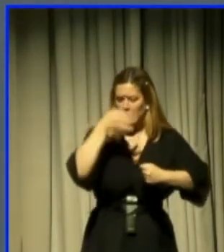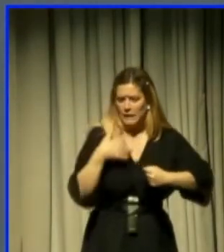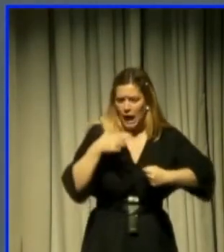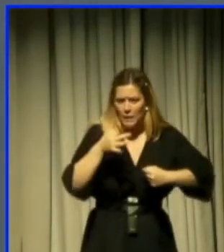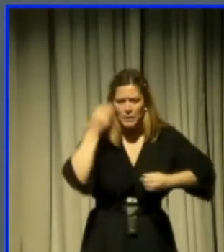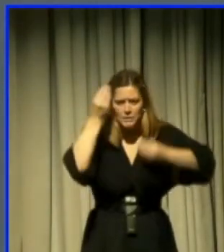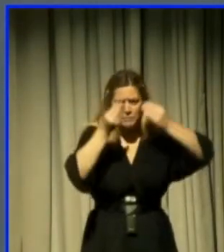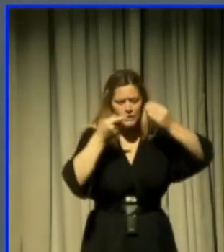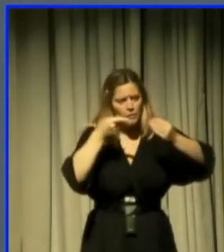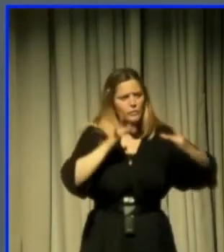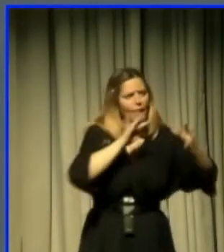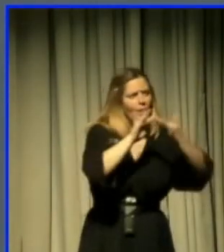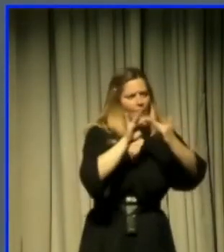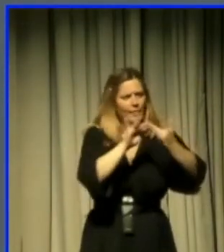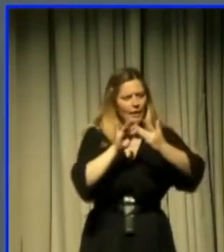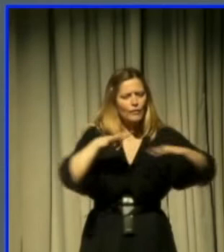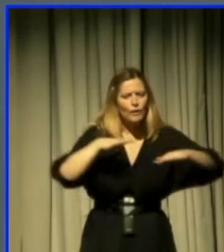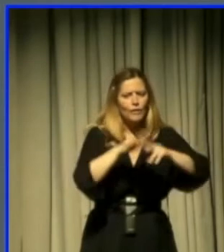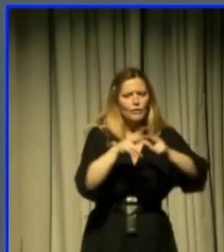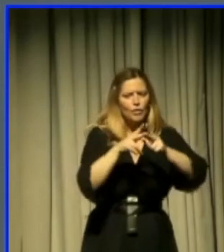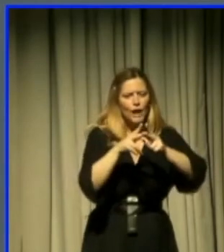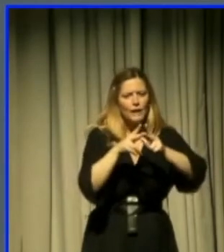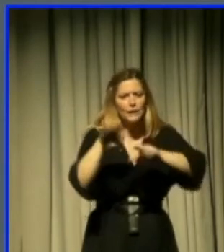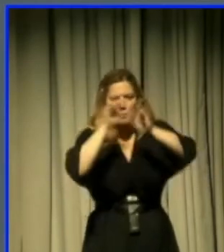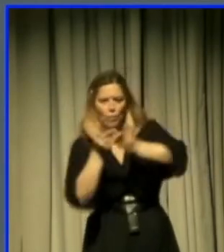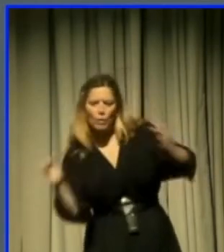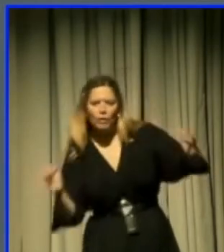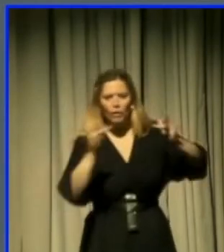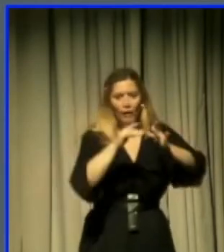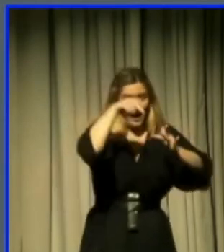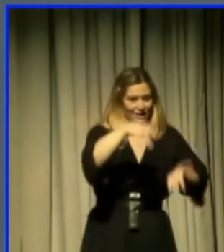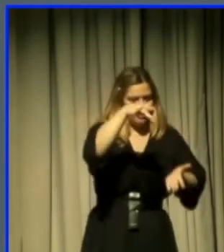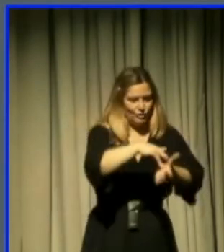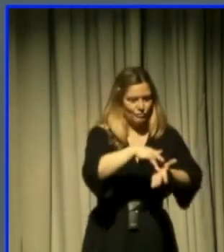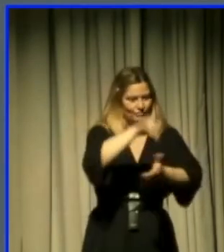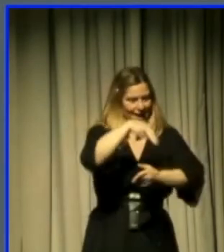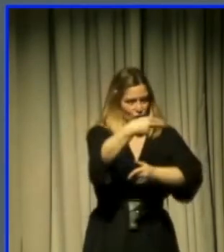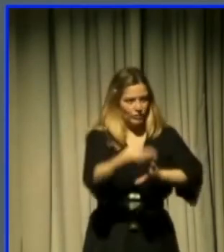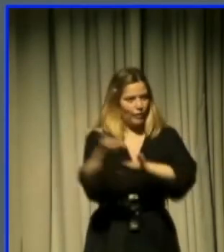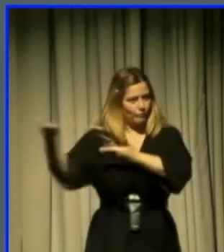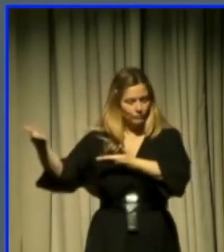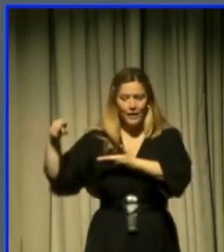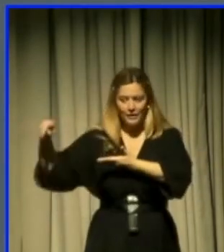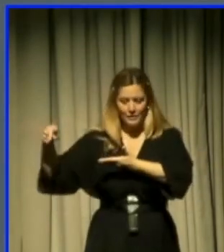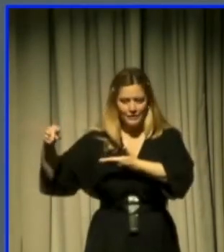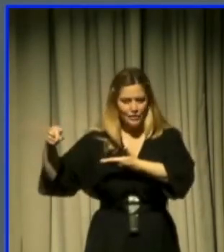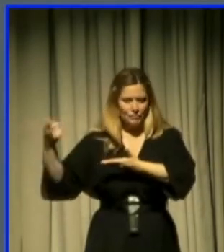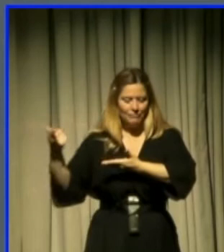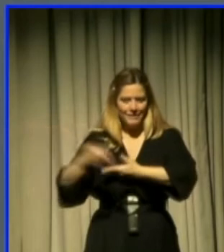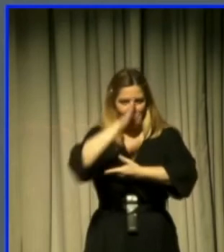world, this is what happens. So these are the key learnings. So the social media sameness might be